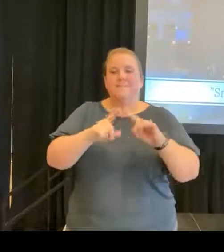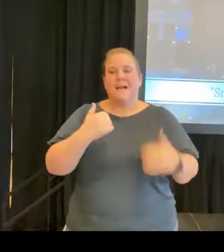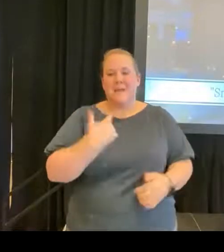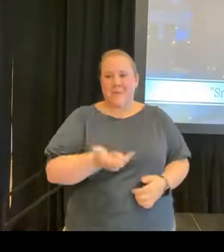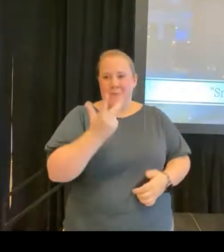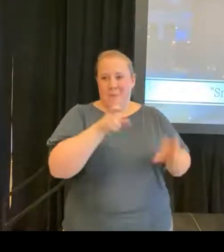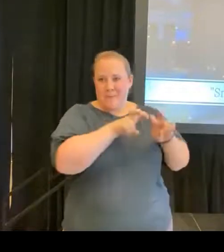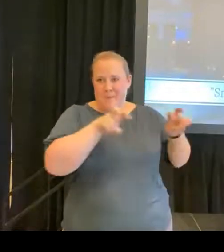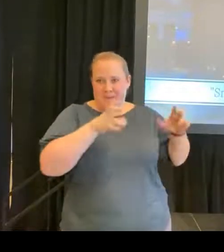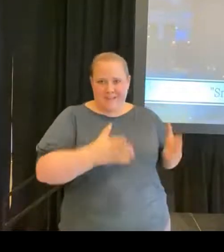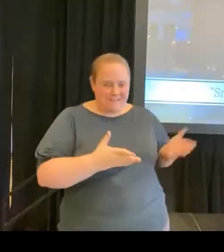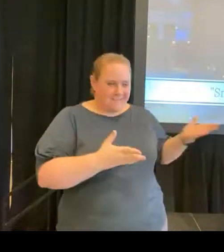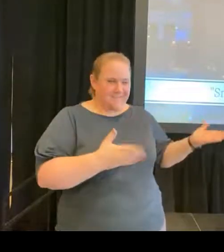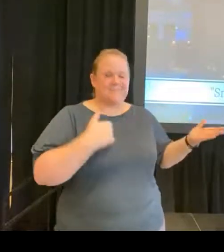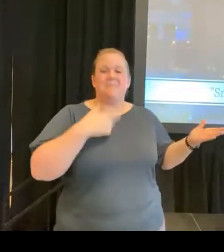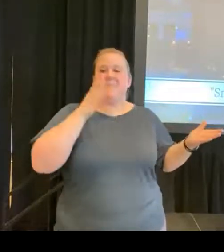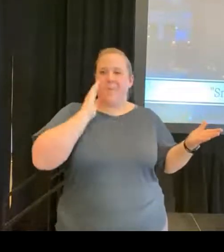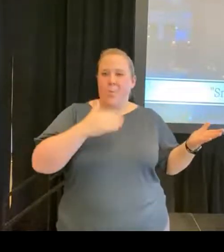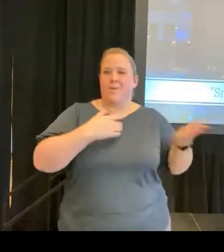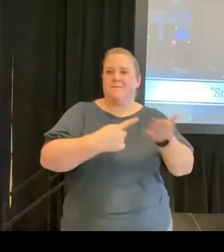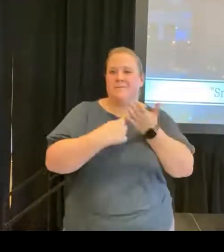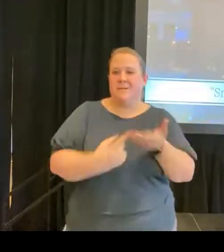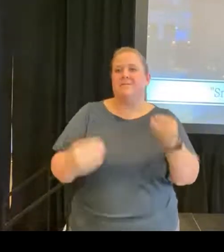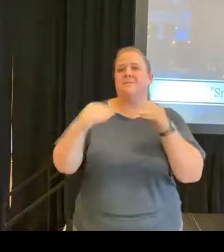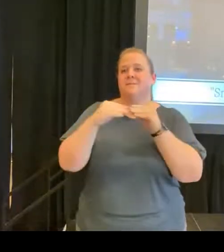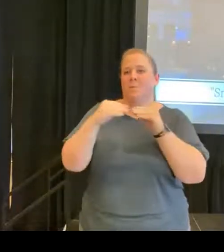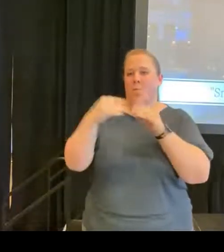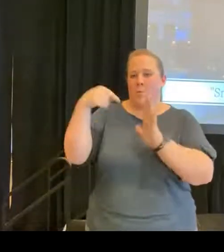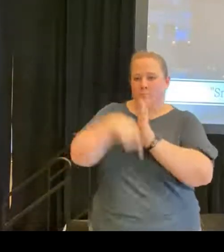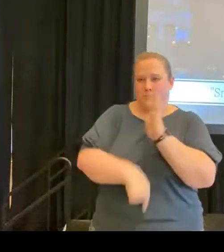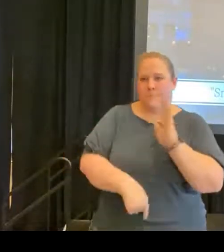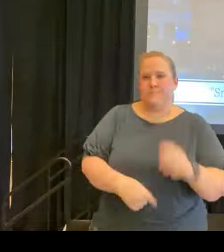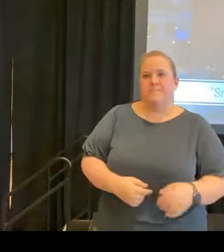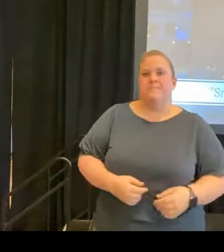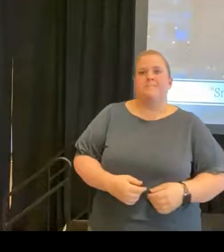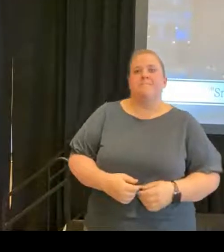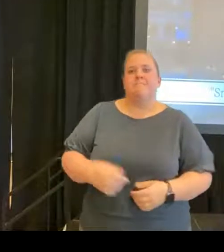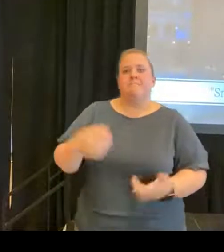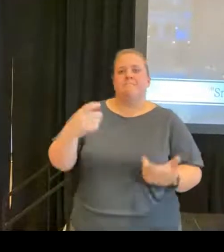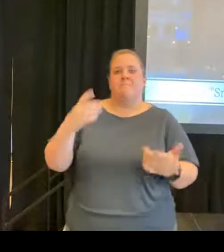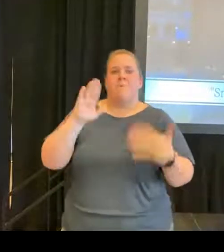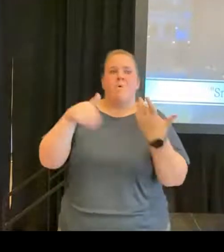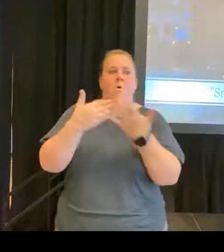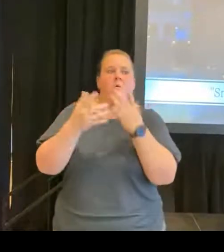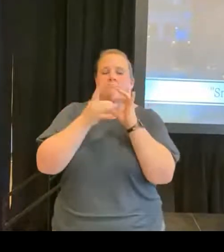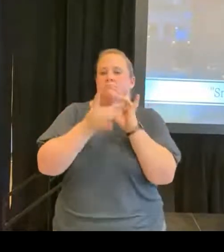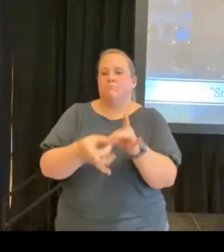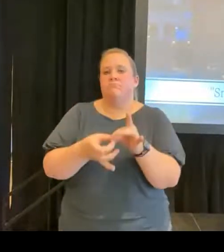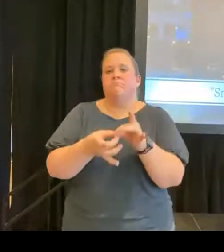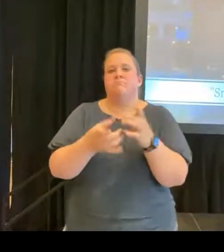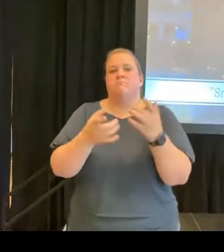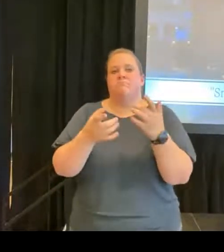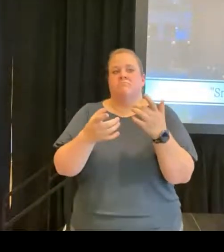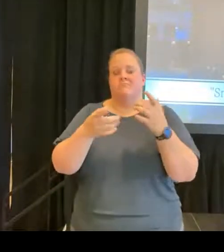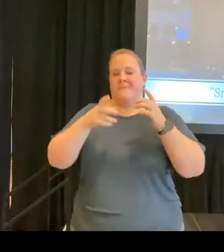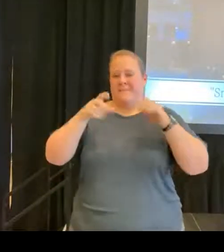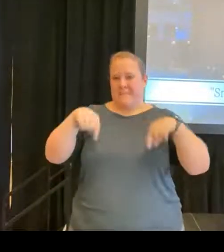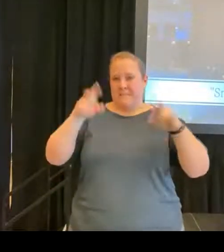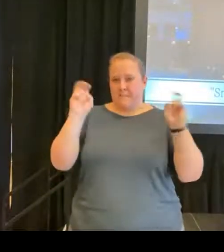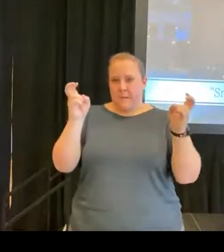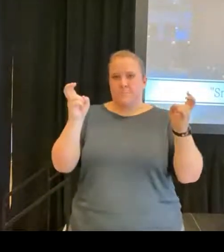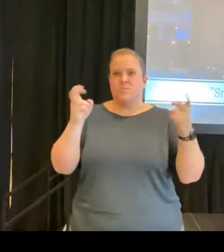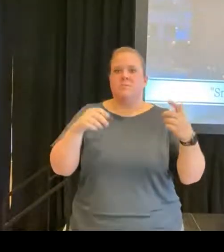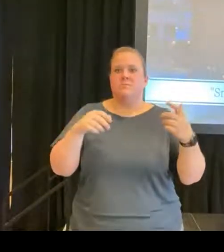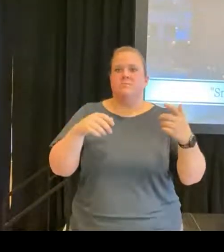wonderful panelists here who's going to talk a lot more about the subject and carry